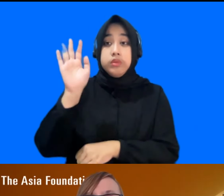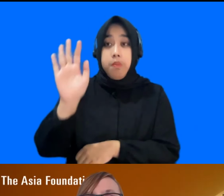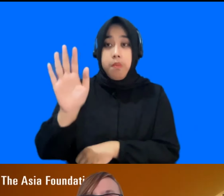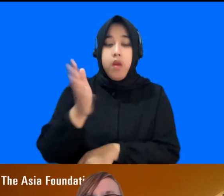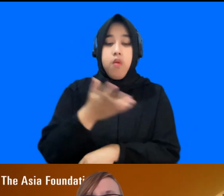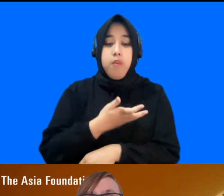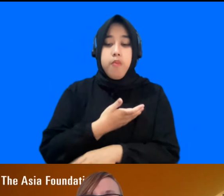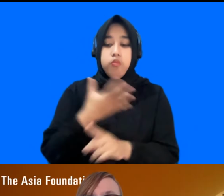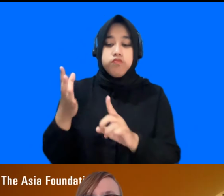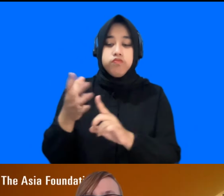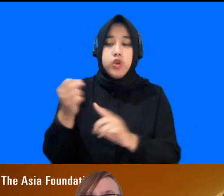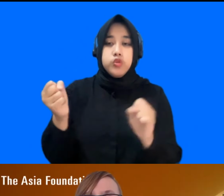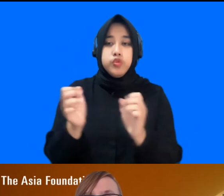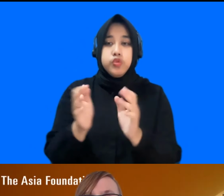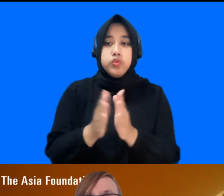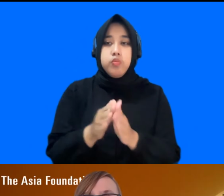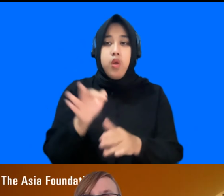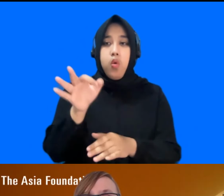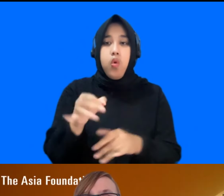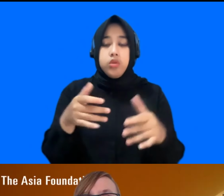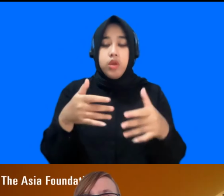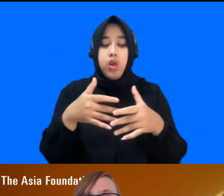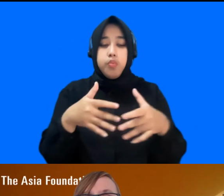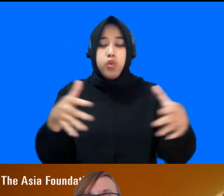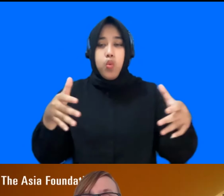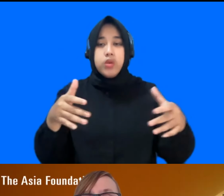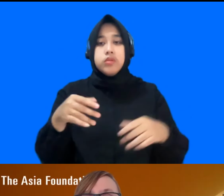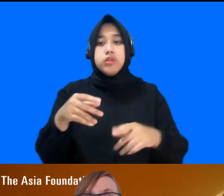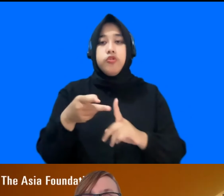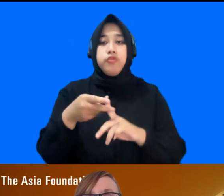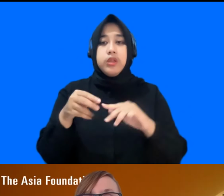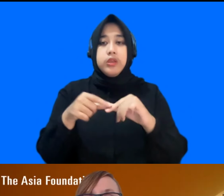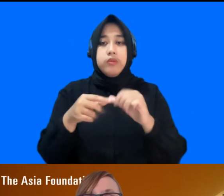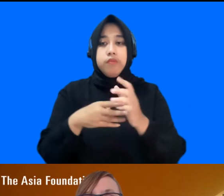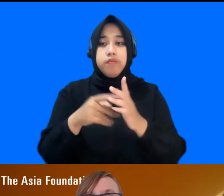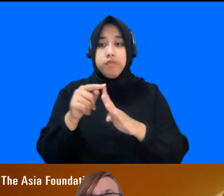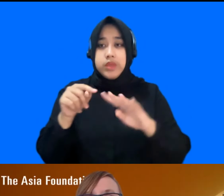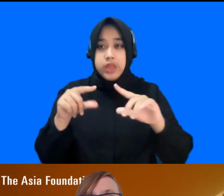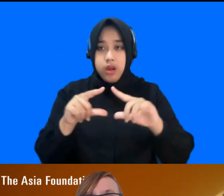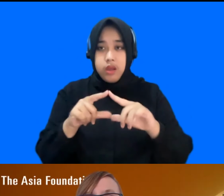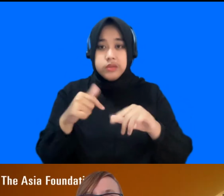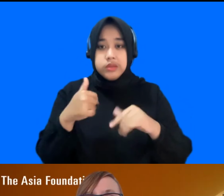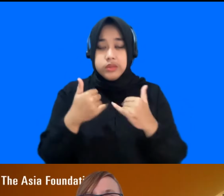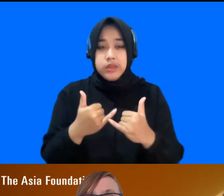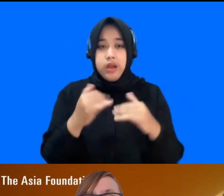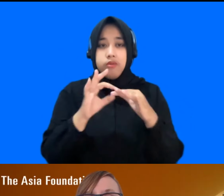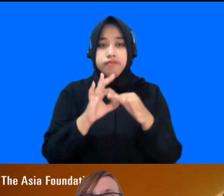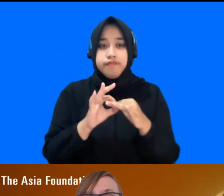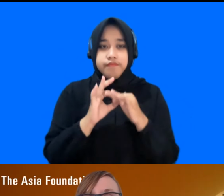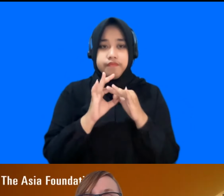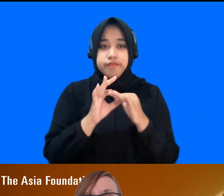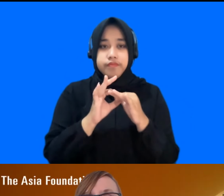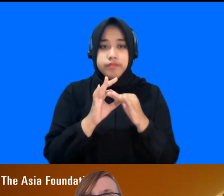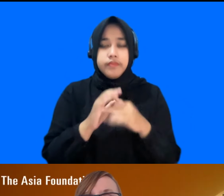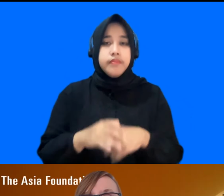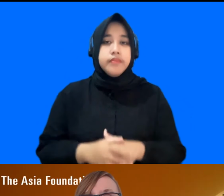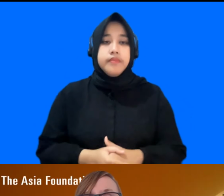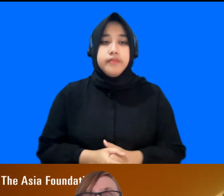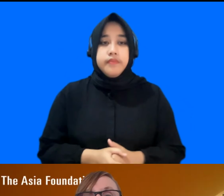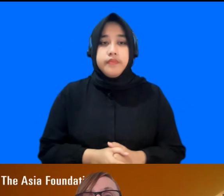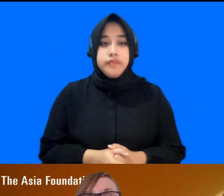with DILG Region 4A. And also local government units like the municipality of